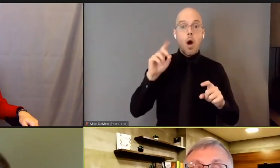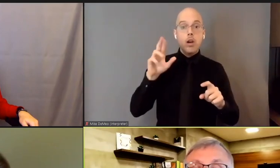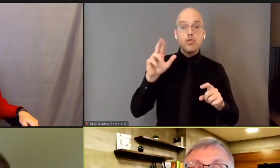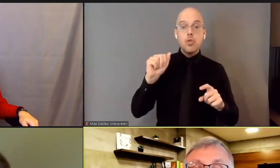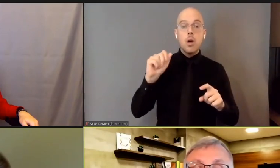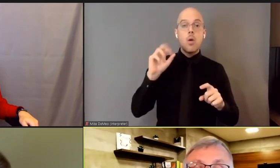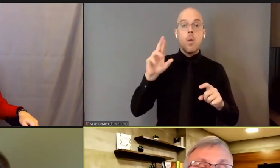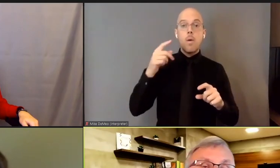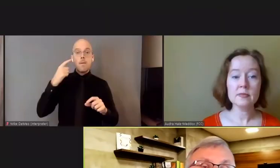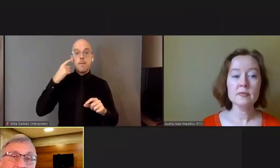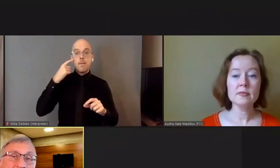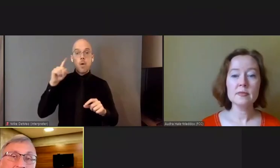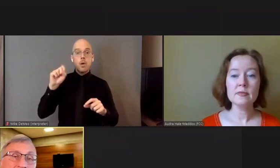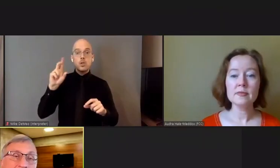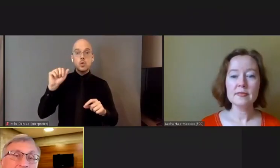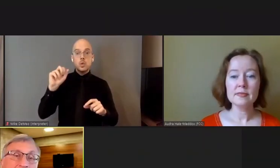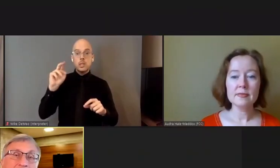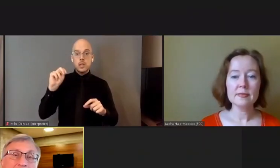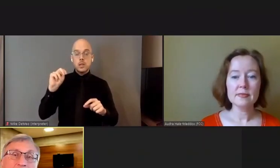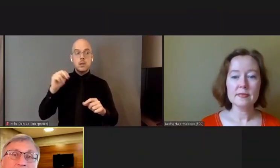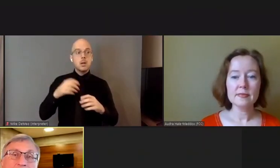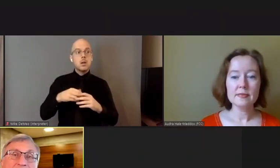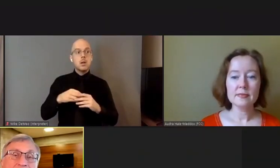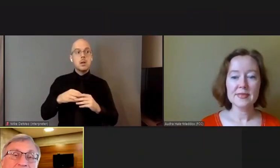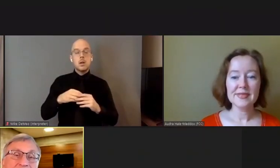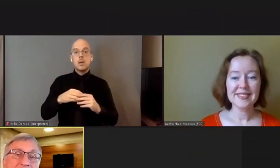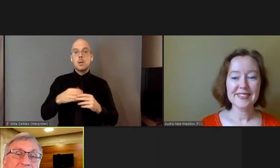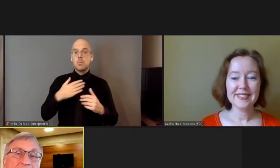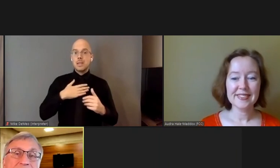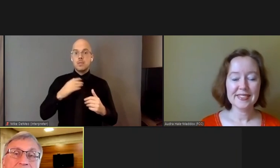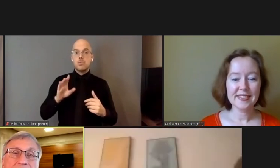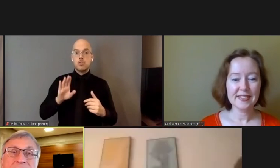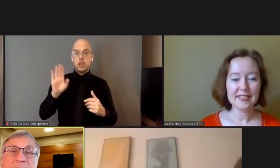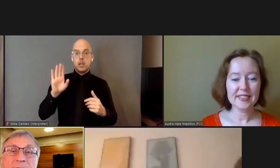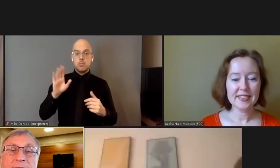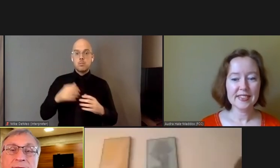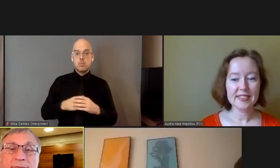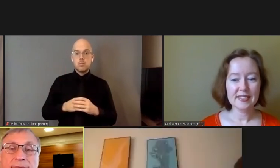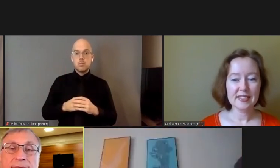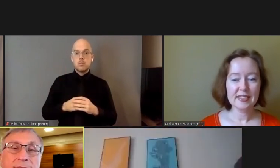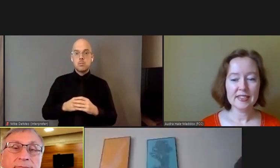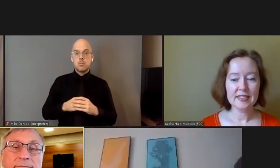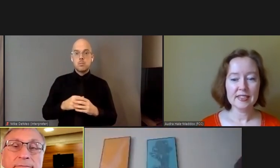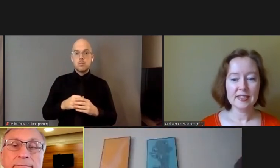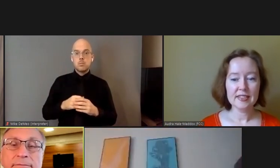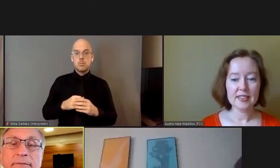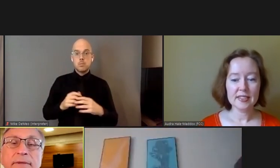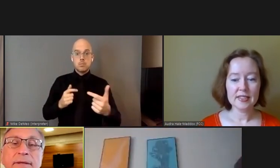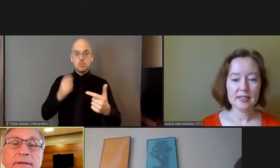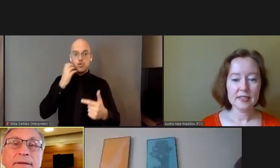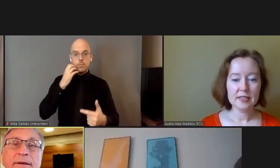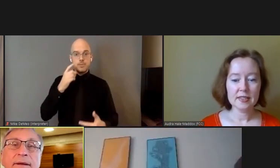or Susan, please raise your hand to be noticed.